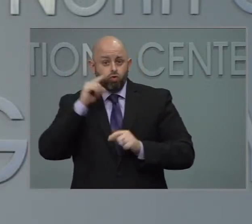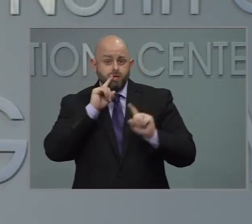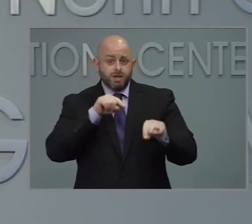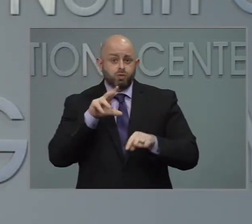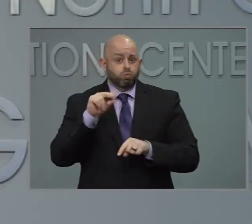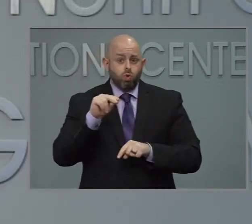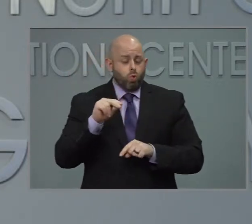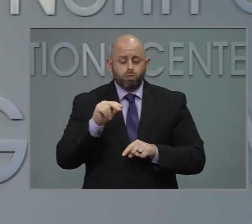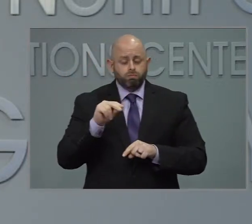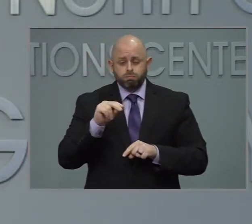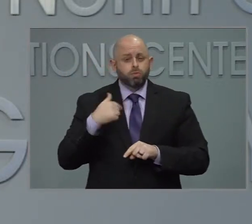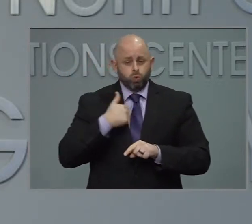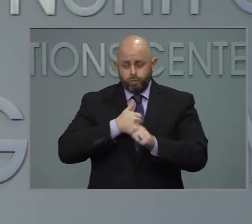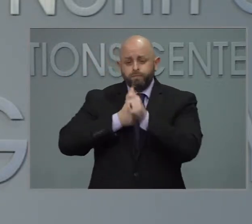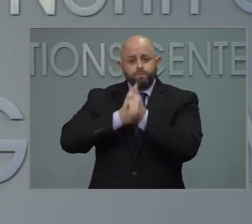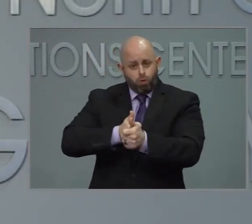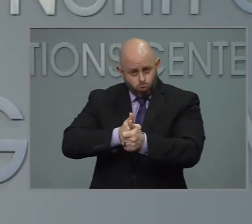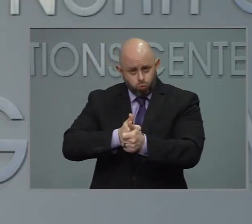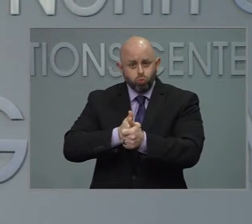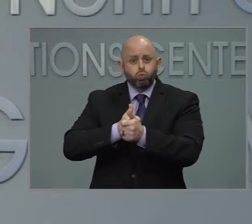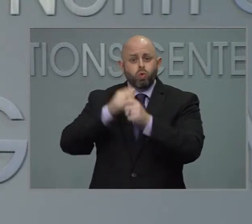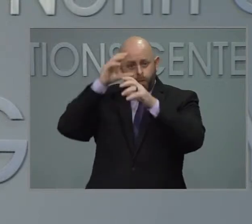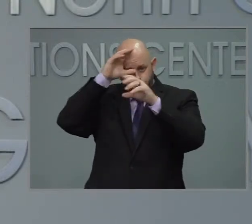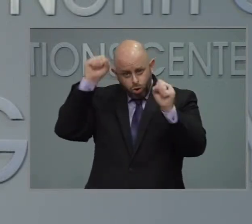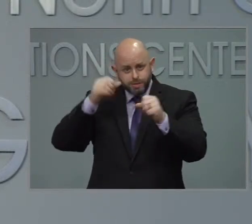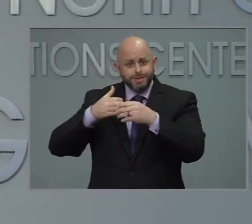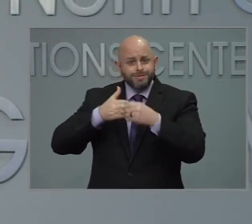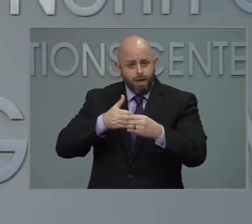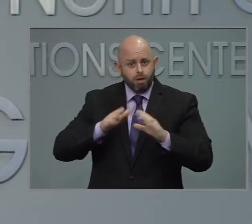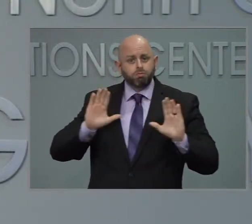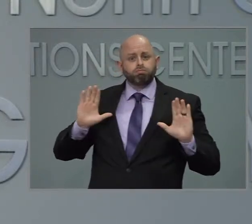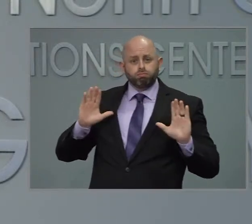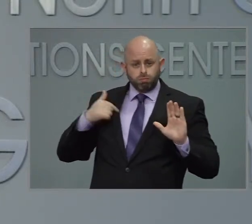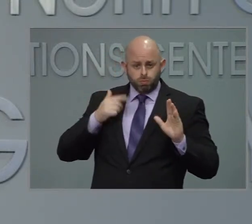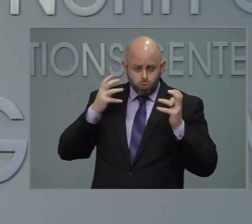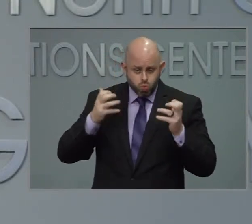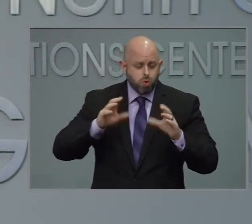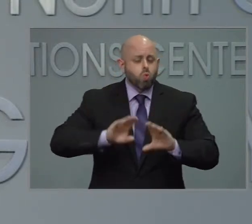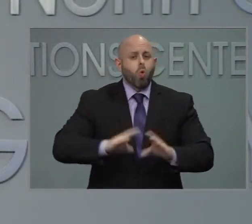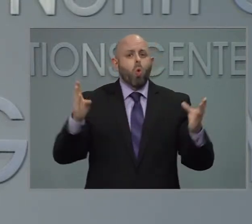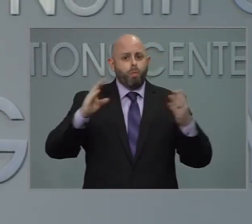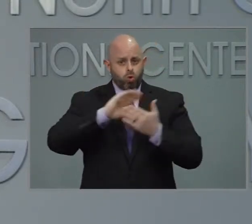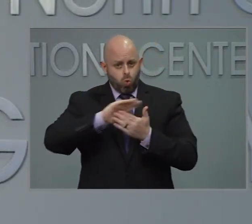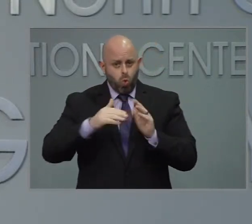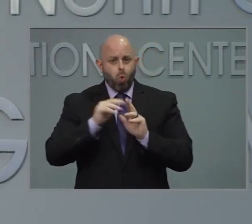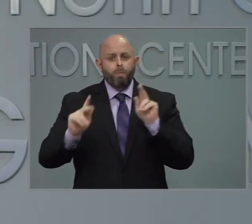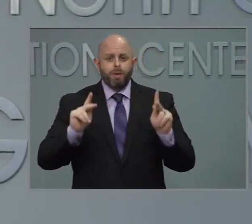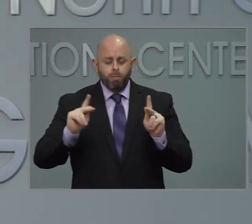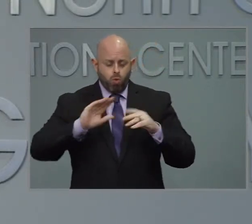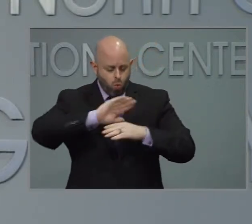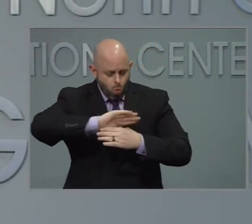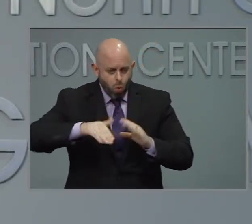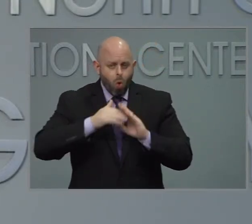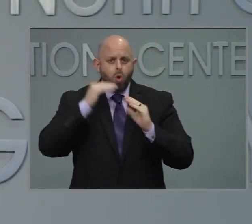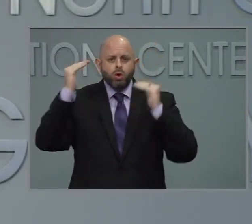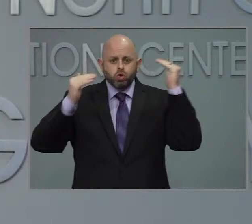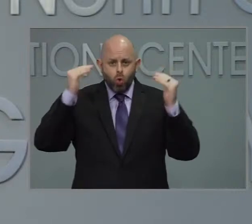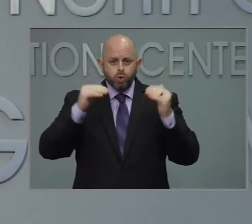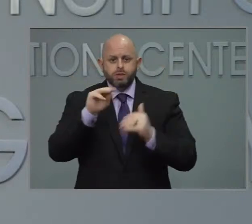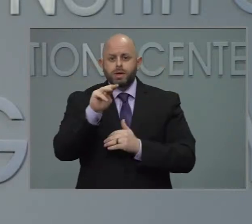believe so. We are looking forward to having vaccines open to all adults by May the